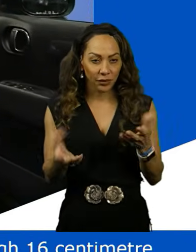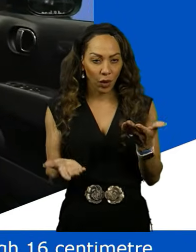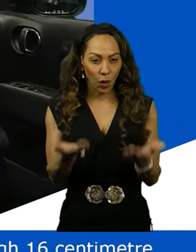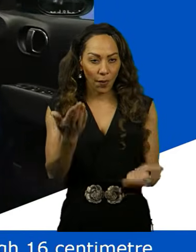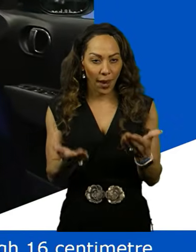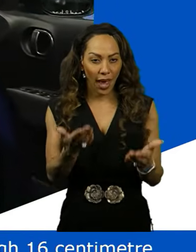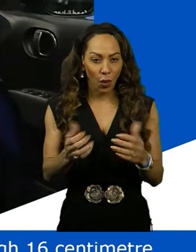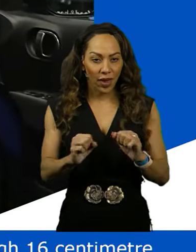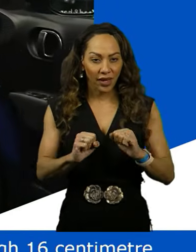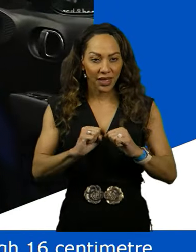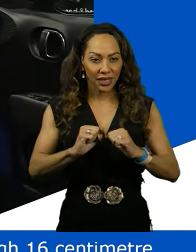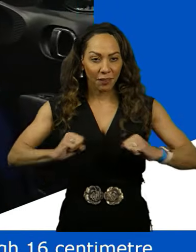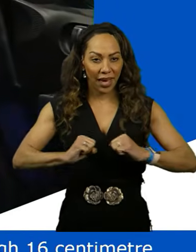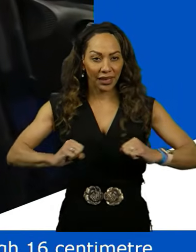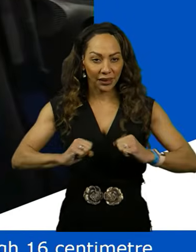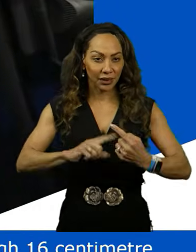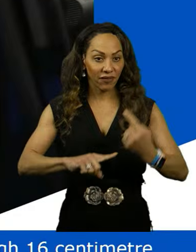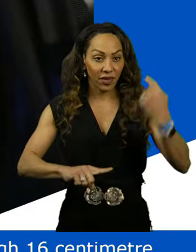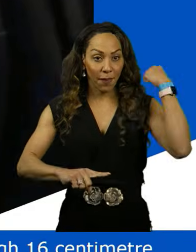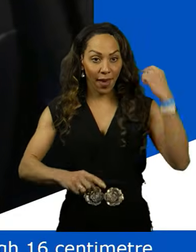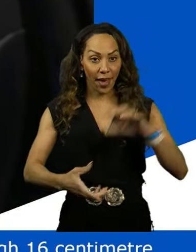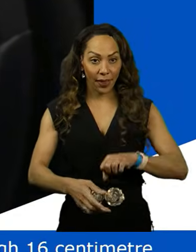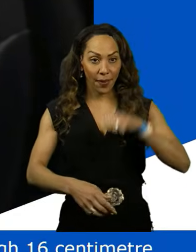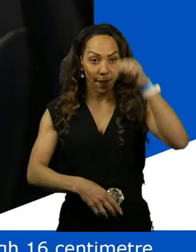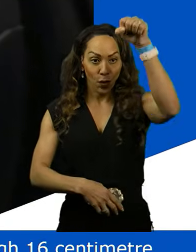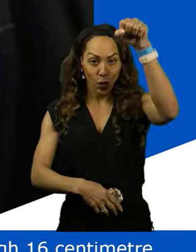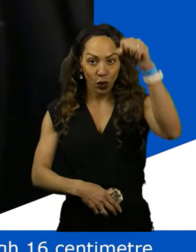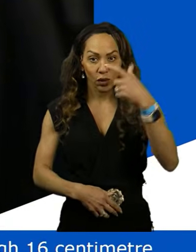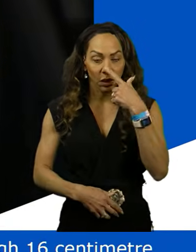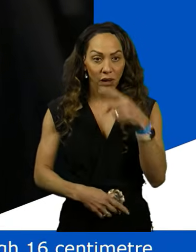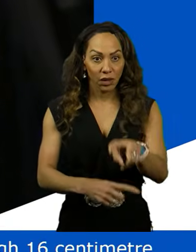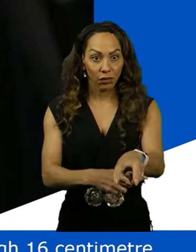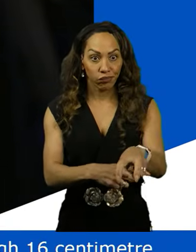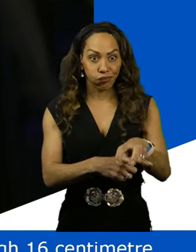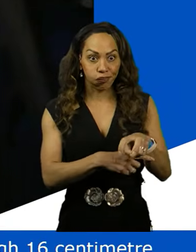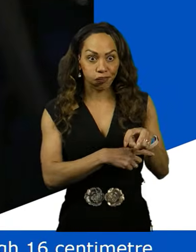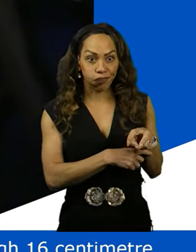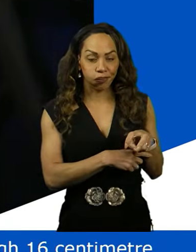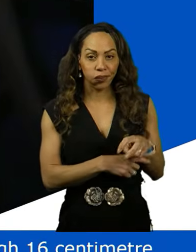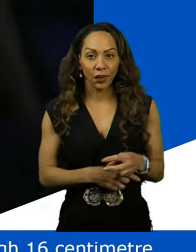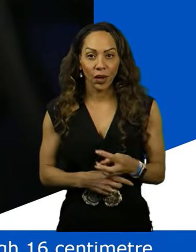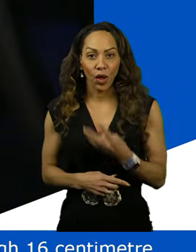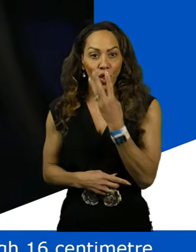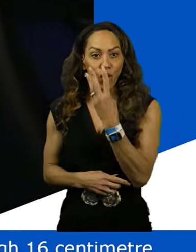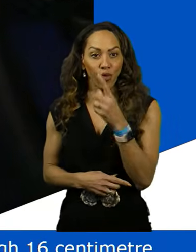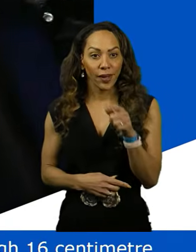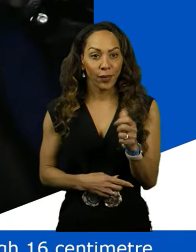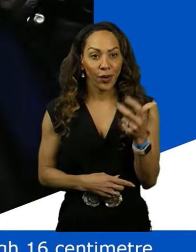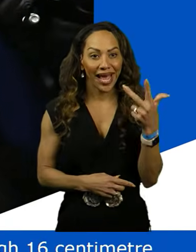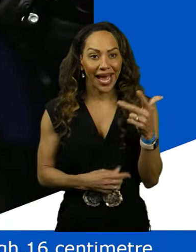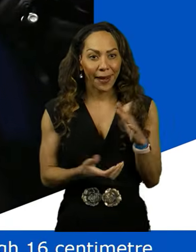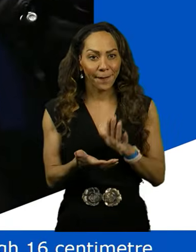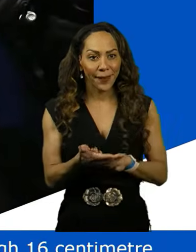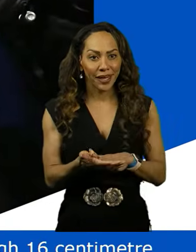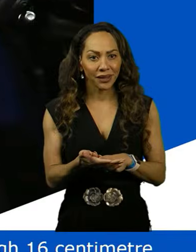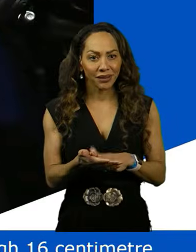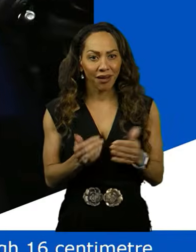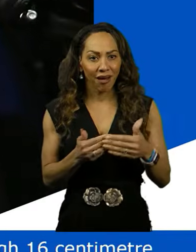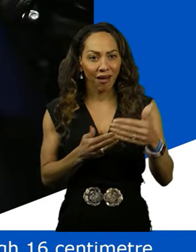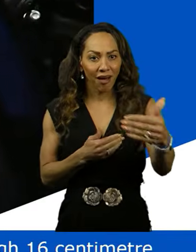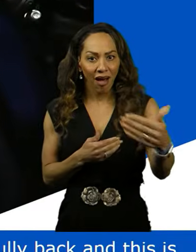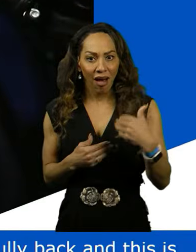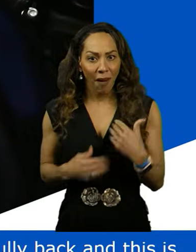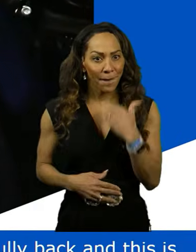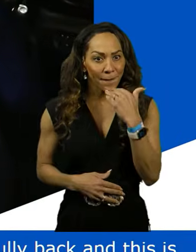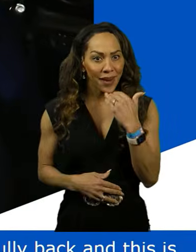comfort. I've got this slid fully back. And look at this, this is a 3.8 metre long car. And I've got all this legroom.